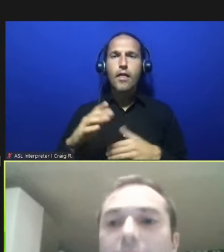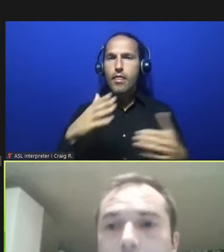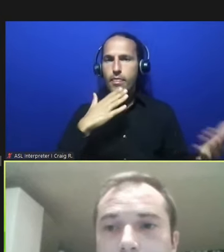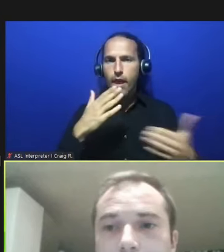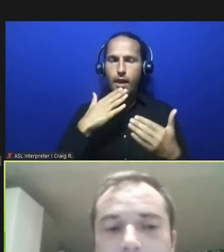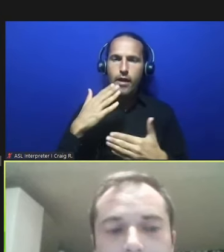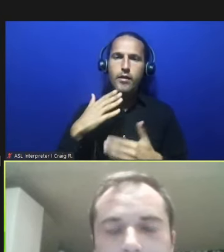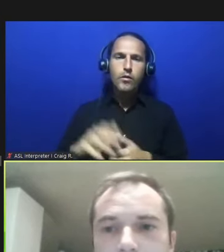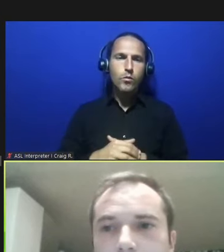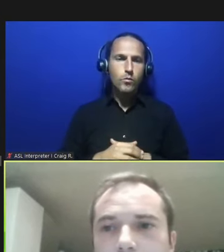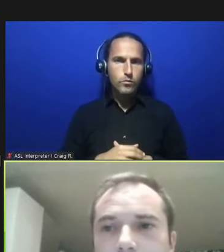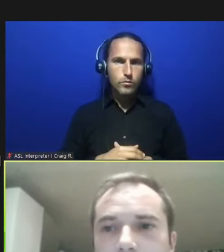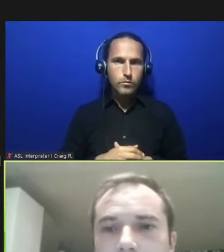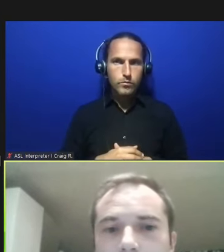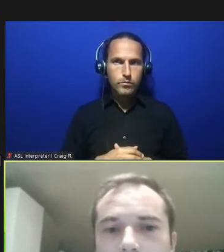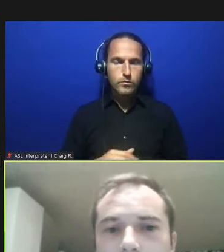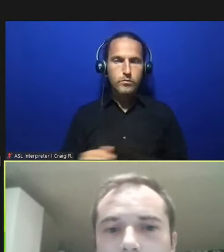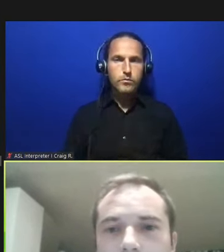have. Thank you.